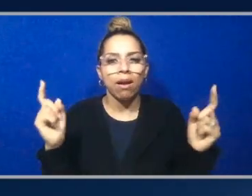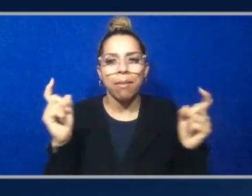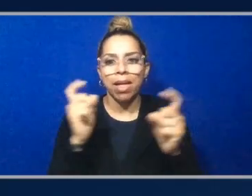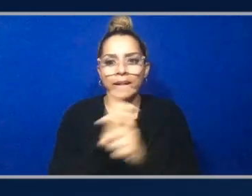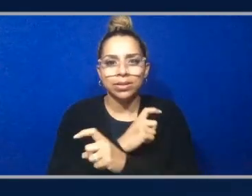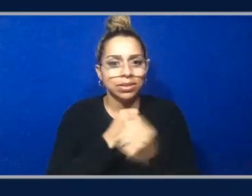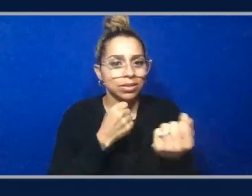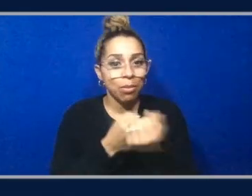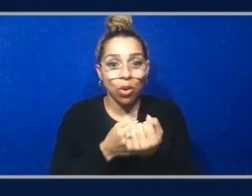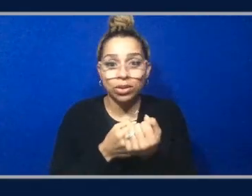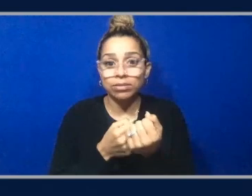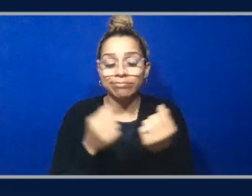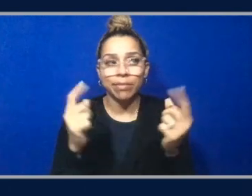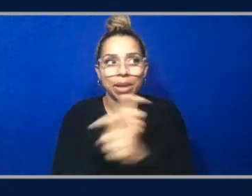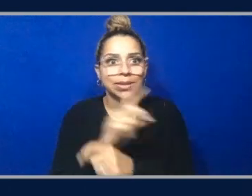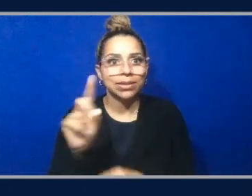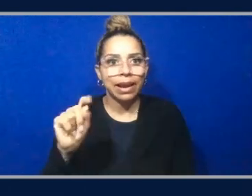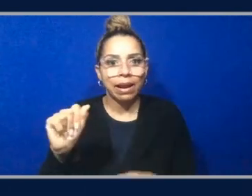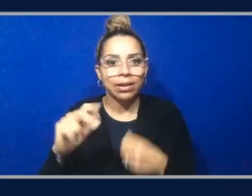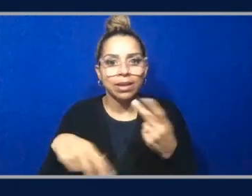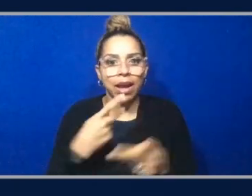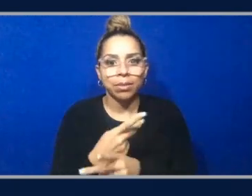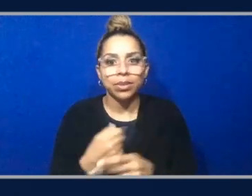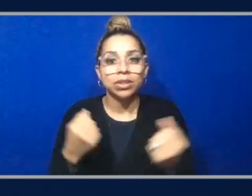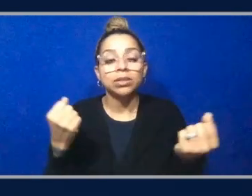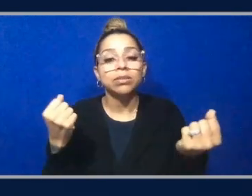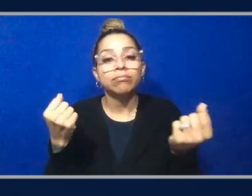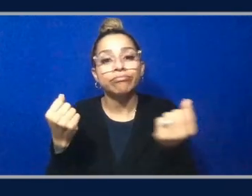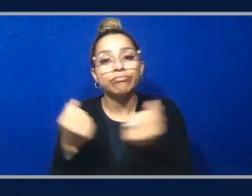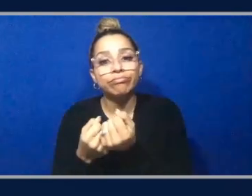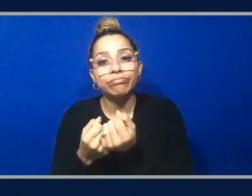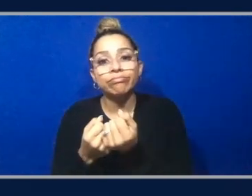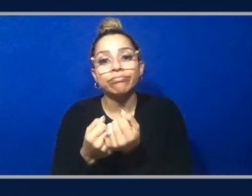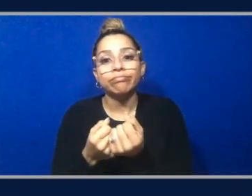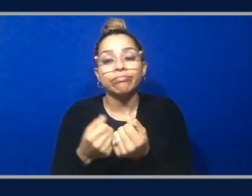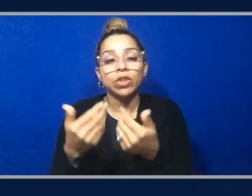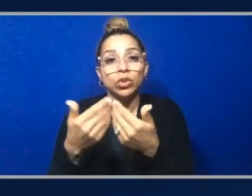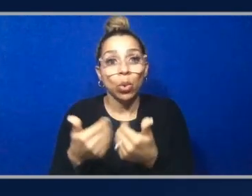It supports sorted set, list, hash map. So it's really for